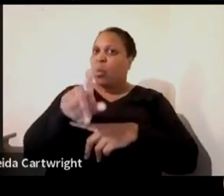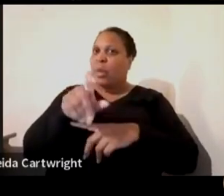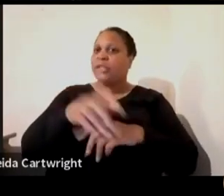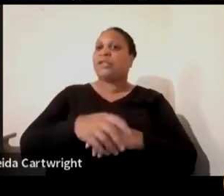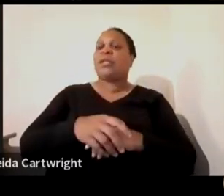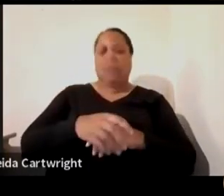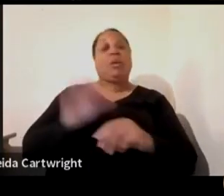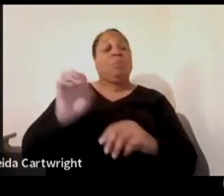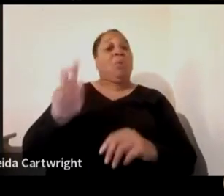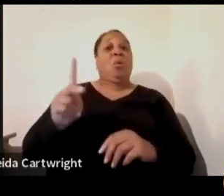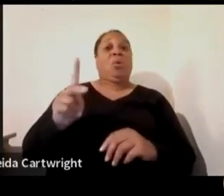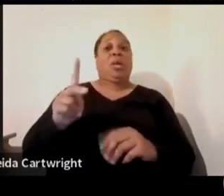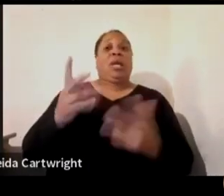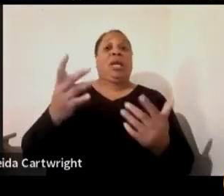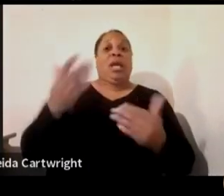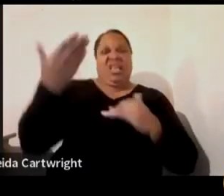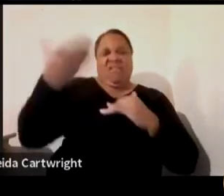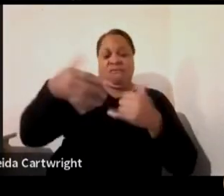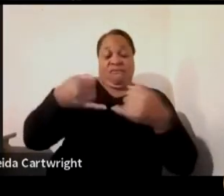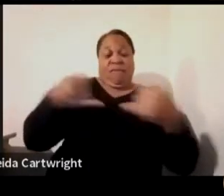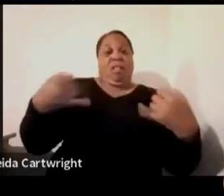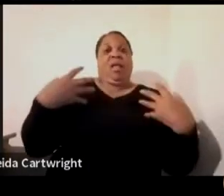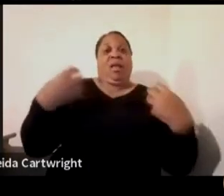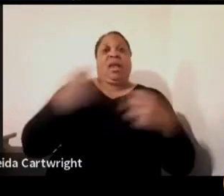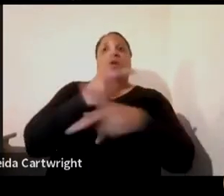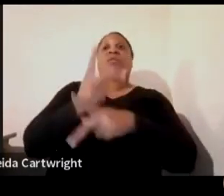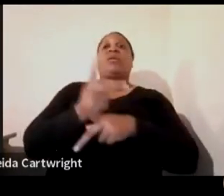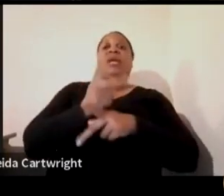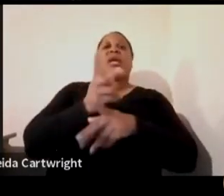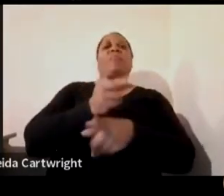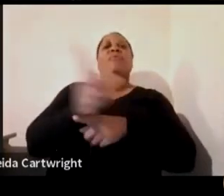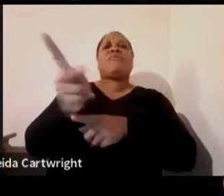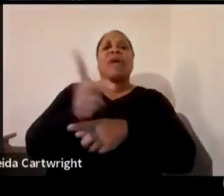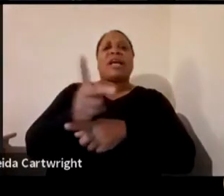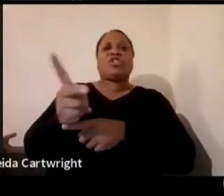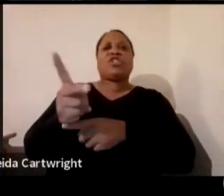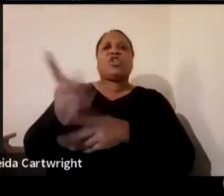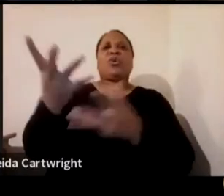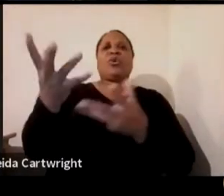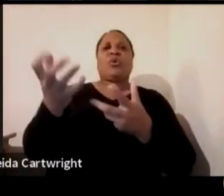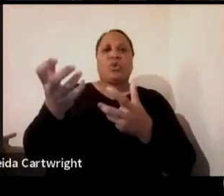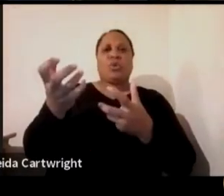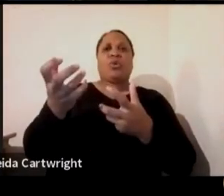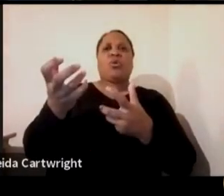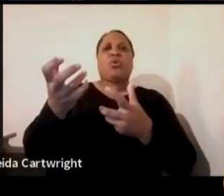Okay, as a frontline healthcare professional who wants to get the vaccine,